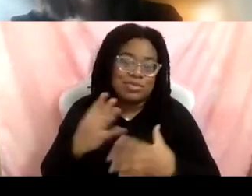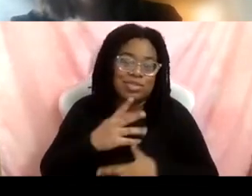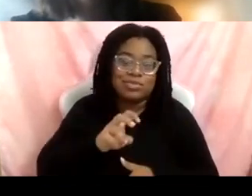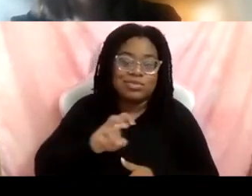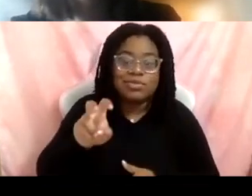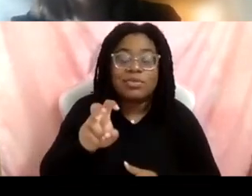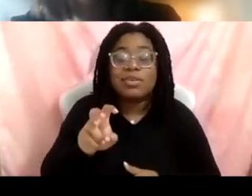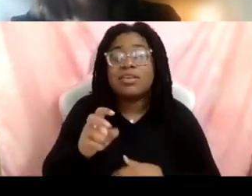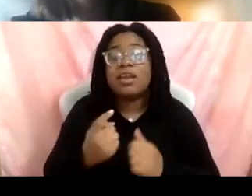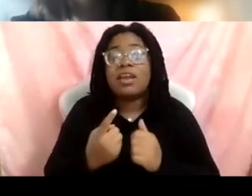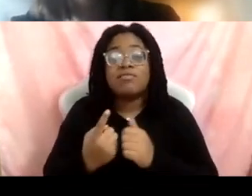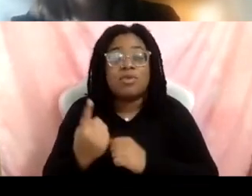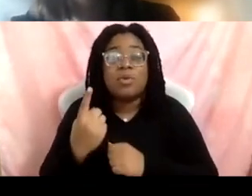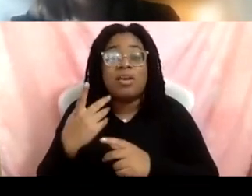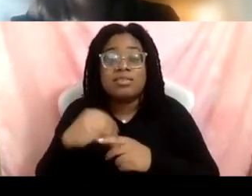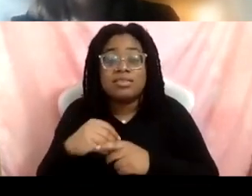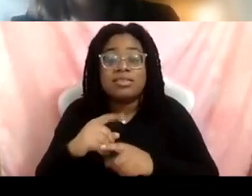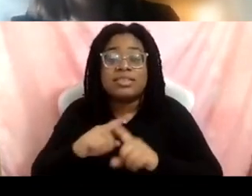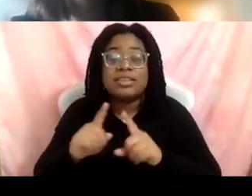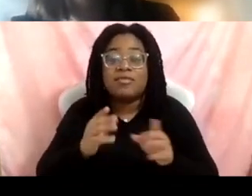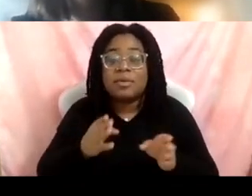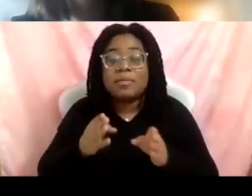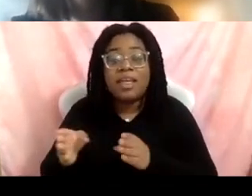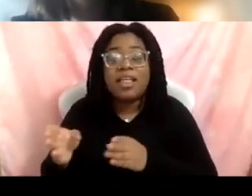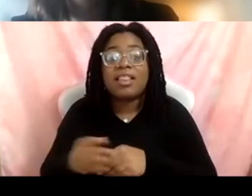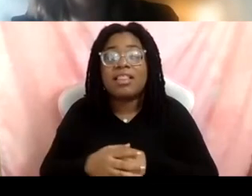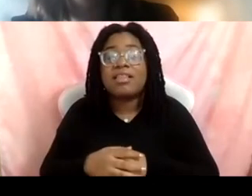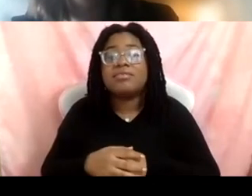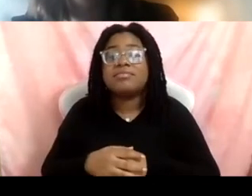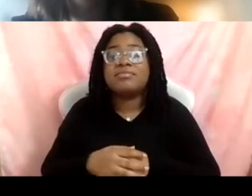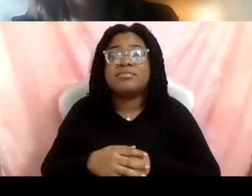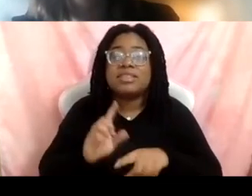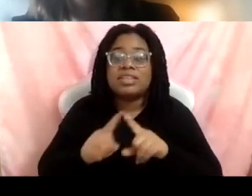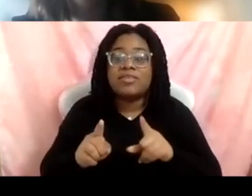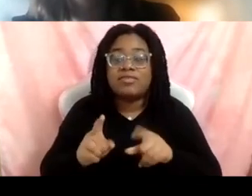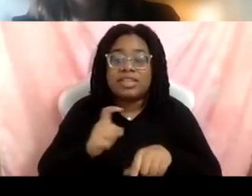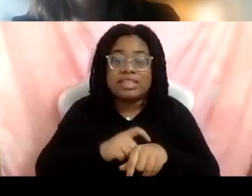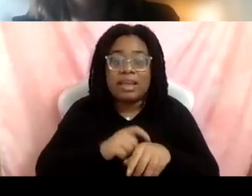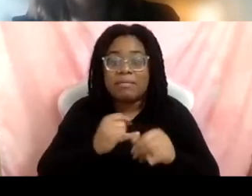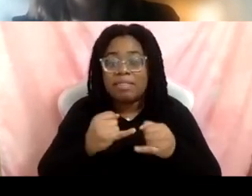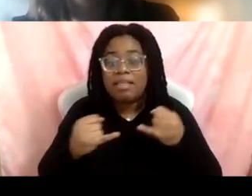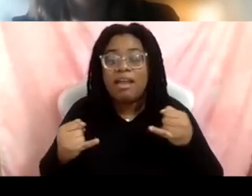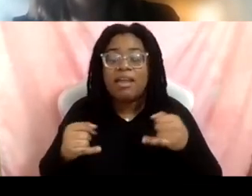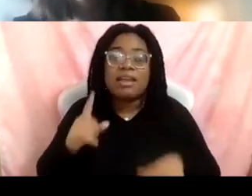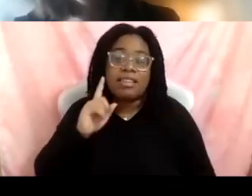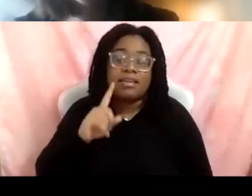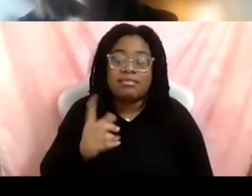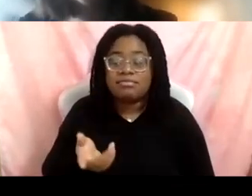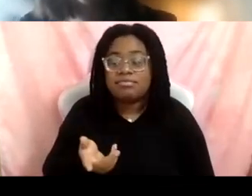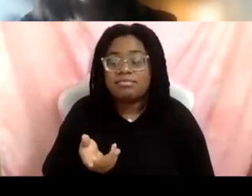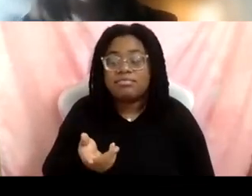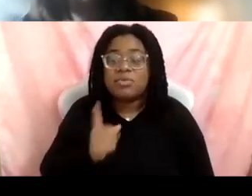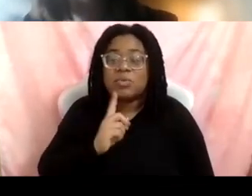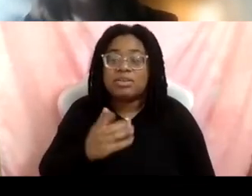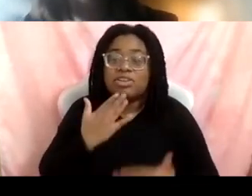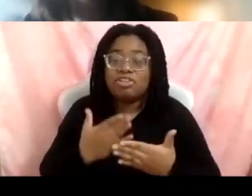that everyone is on a different path or a different, you know, a different timeline. But yeah, I think really great